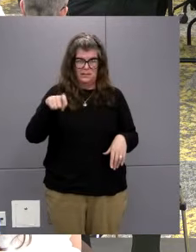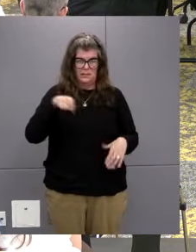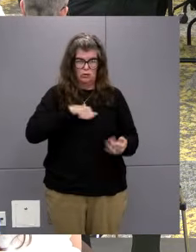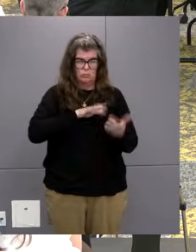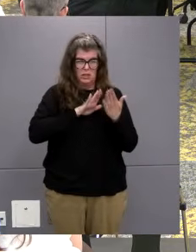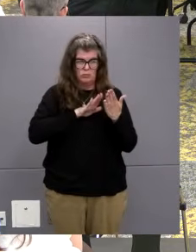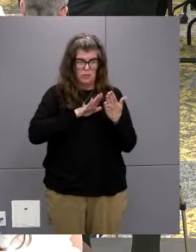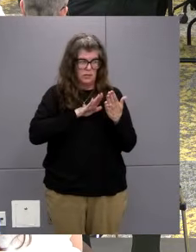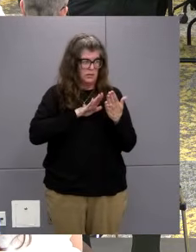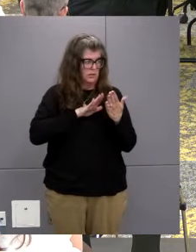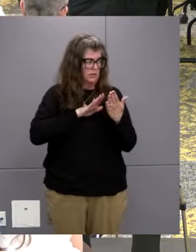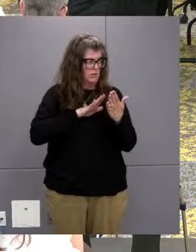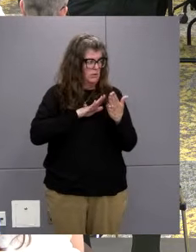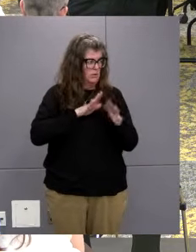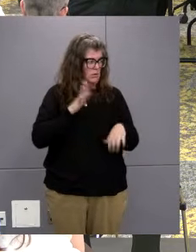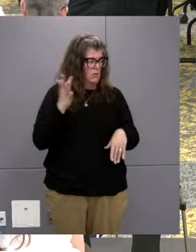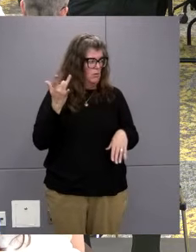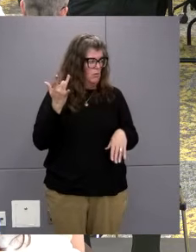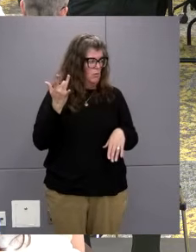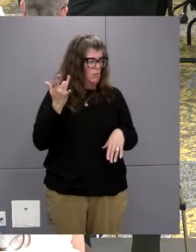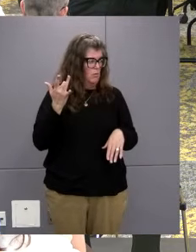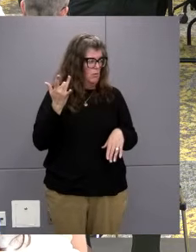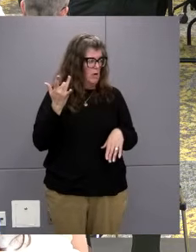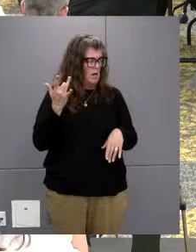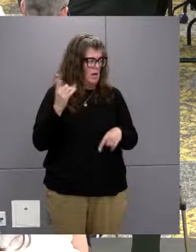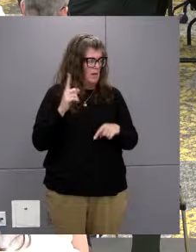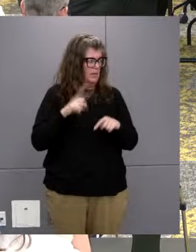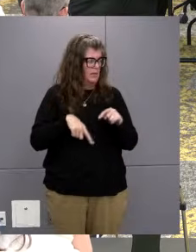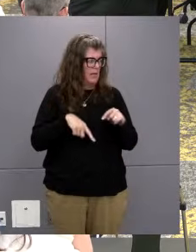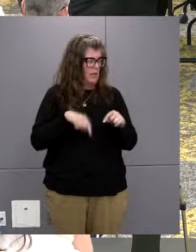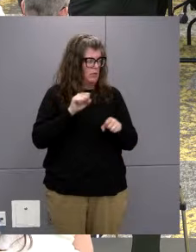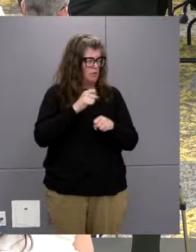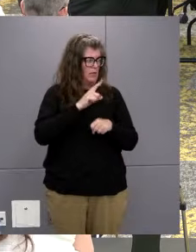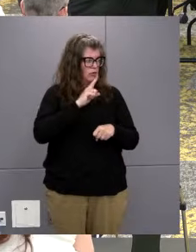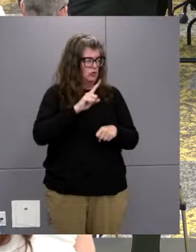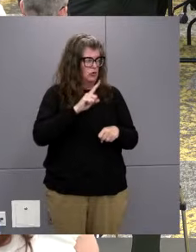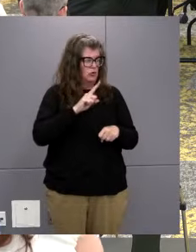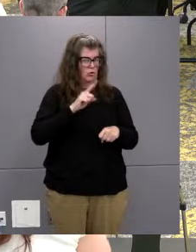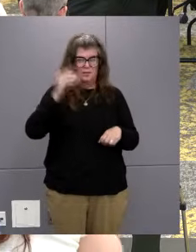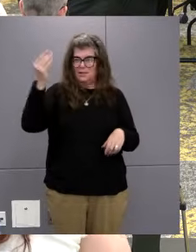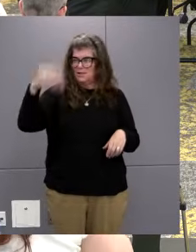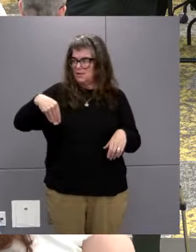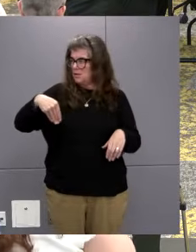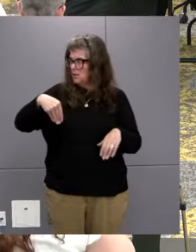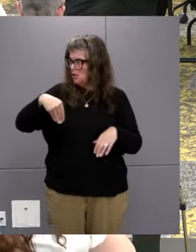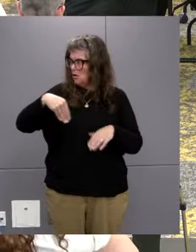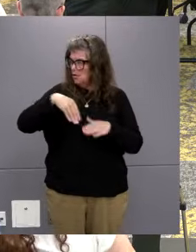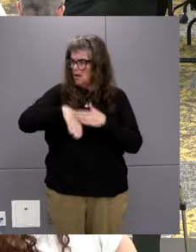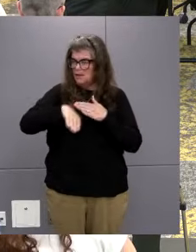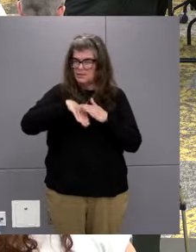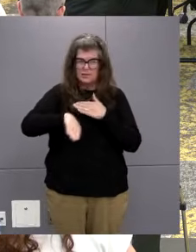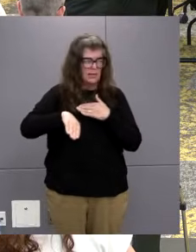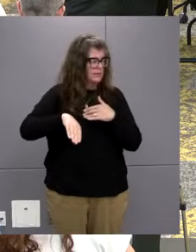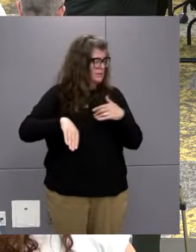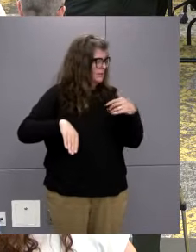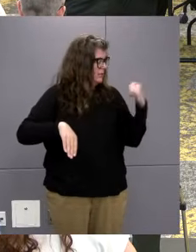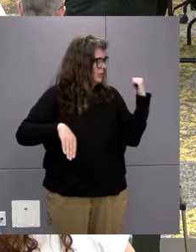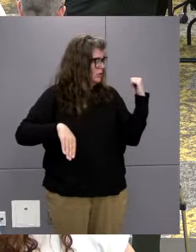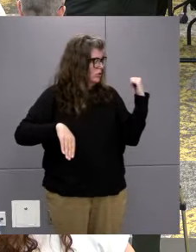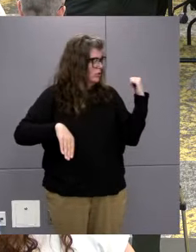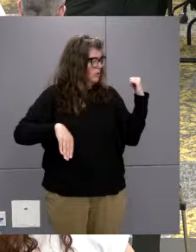addressed. Why couldn't you make sure that the key card access to this room back here